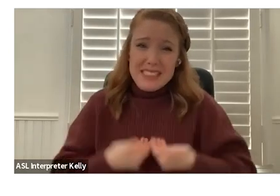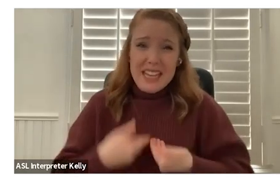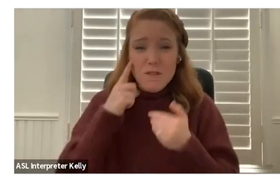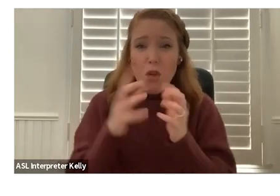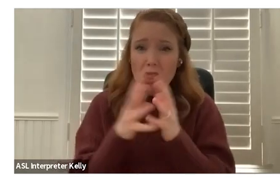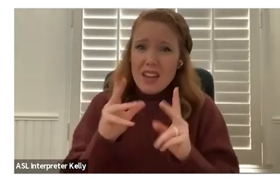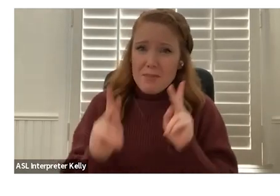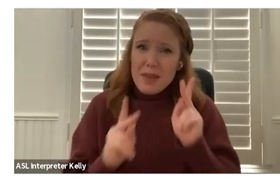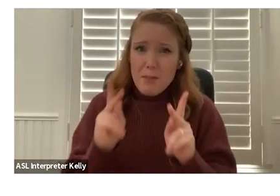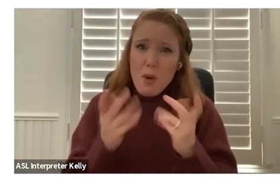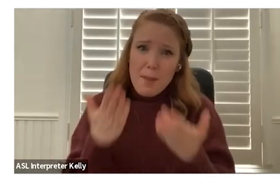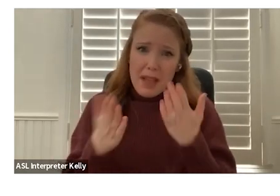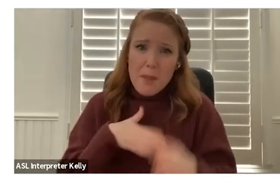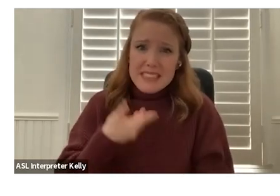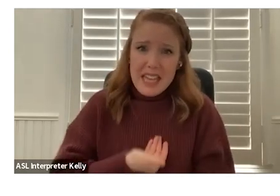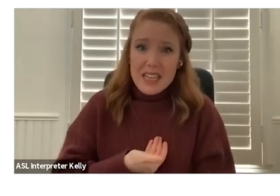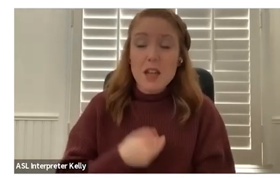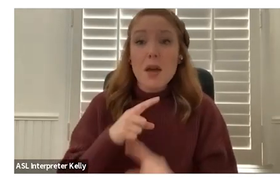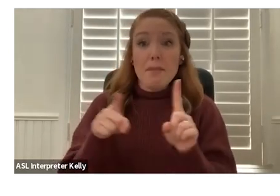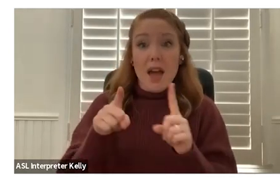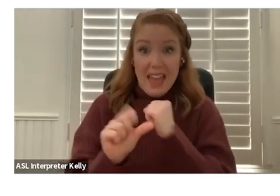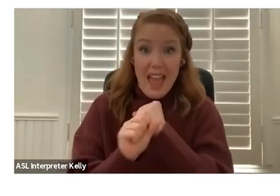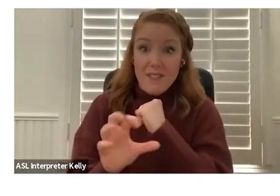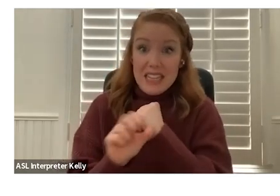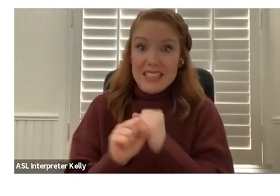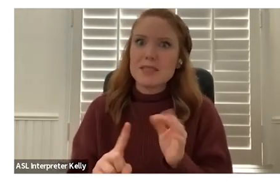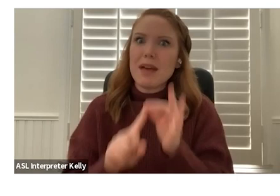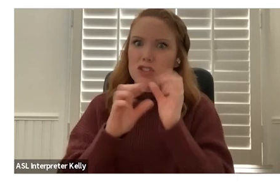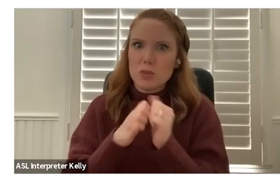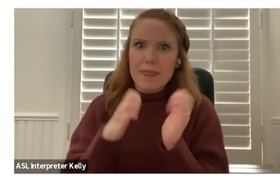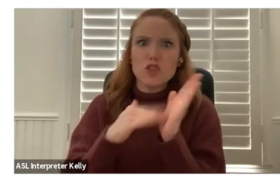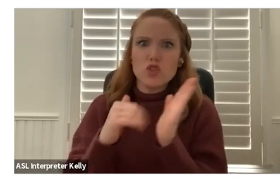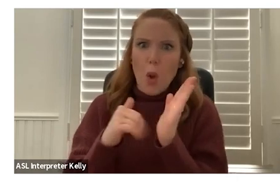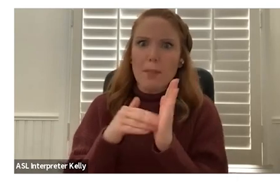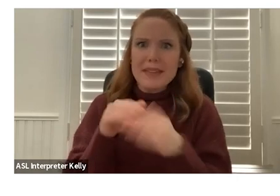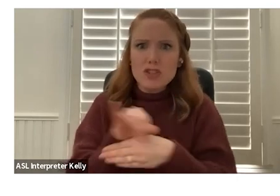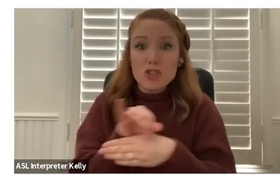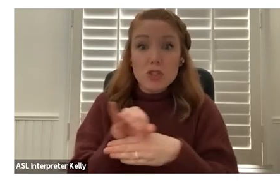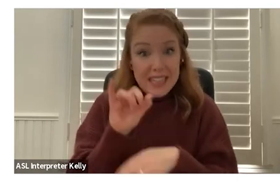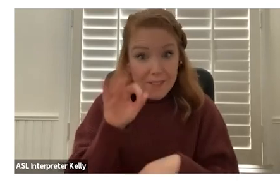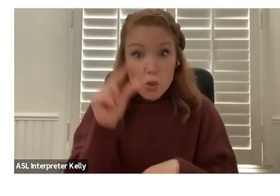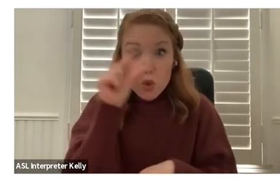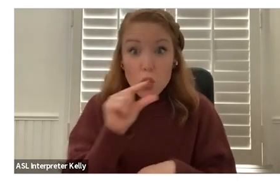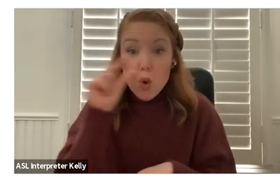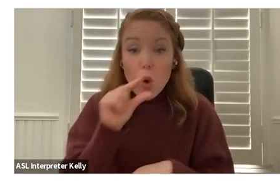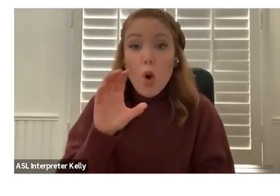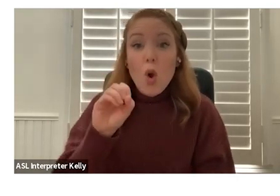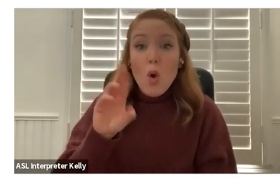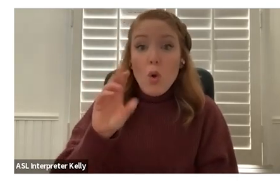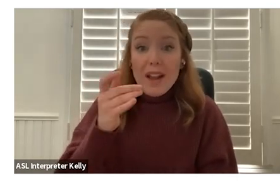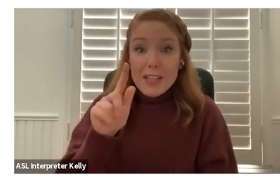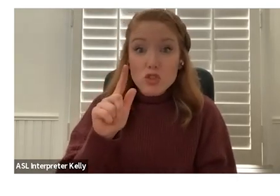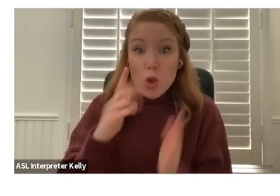others. So in the first one, we have a French colonial advertisement of Oriental soap, okay, super fine